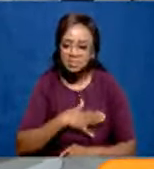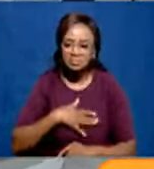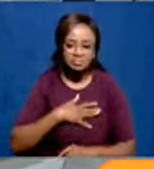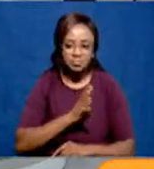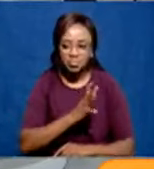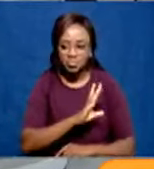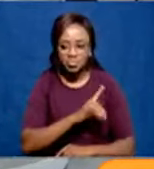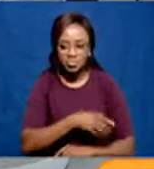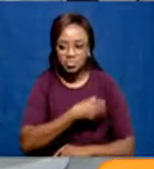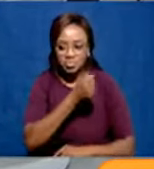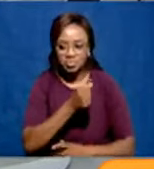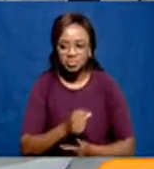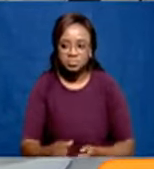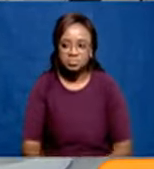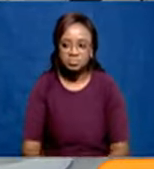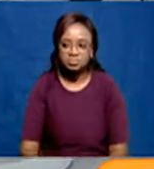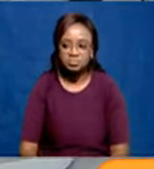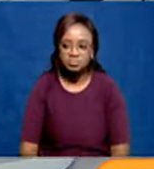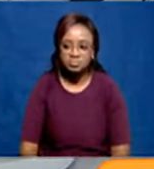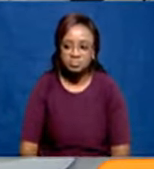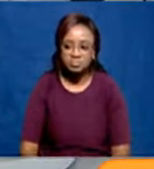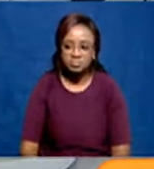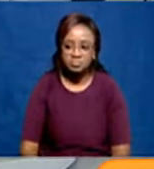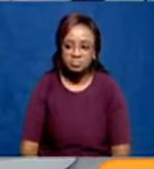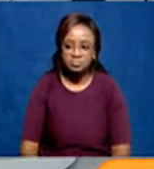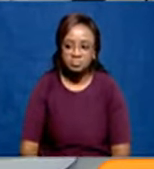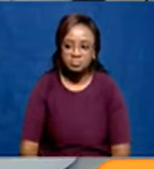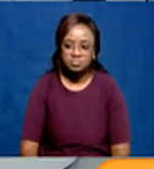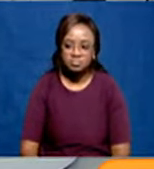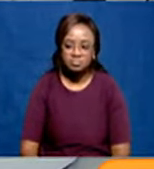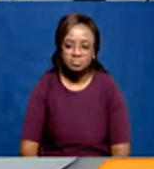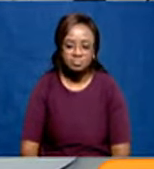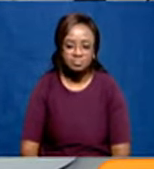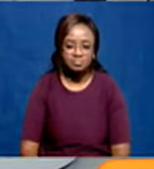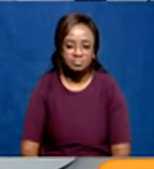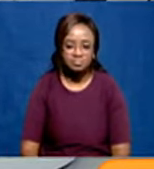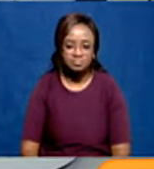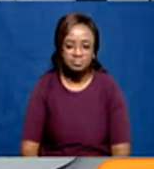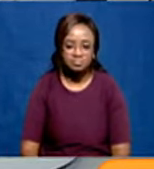answer, Mary. So on the issue of topping up,